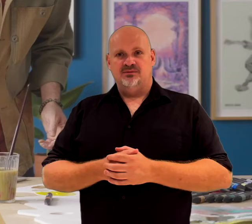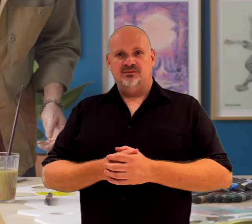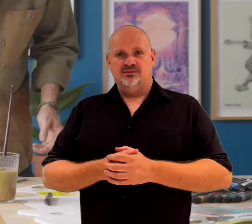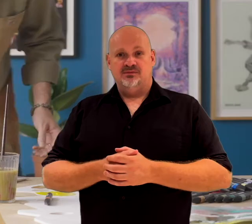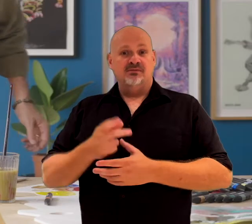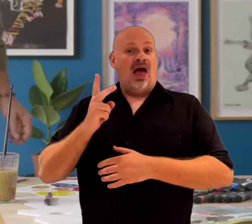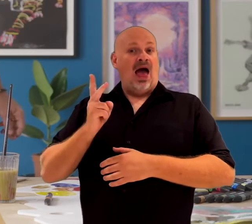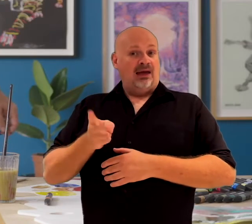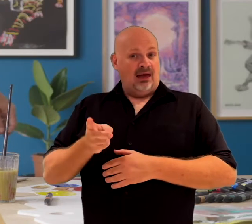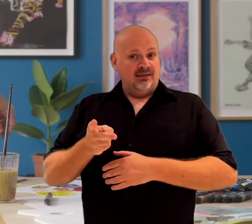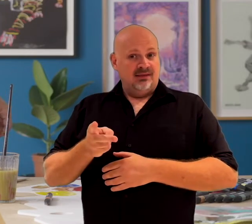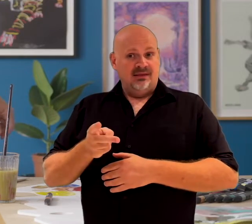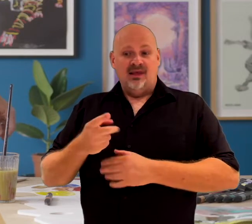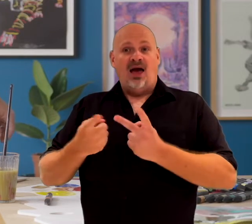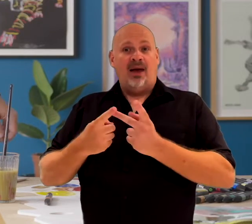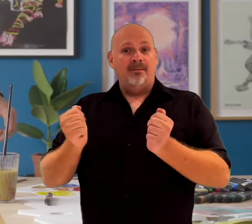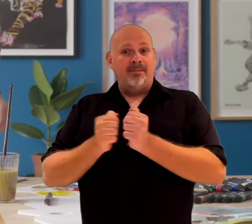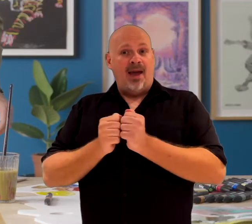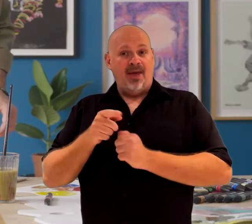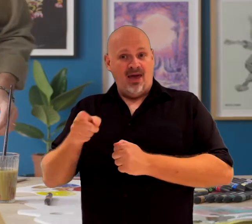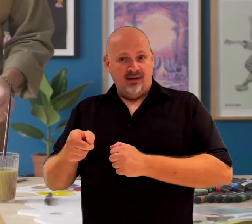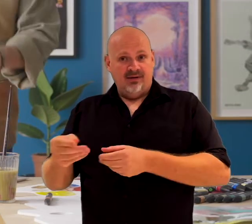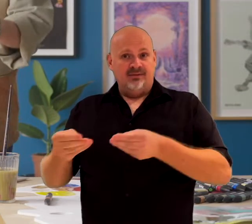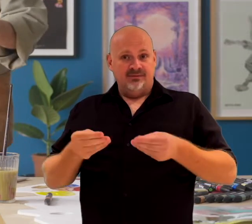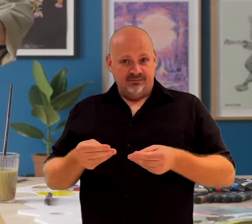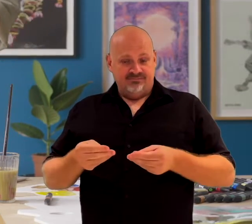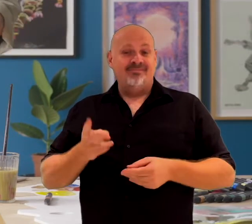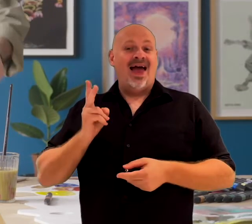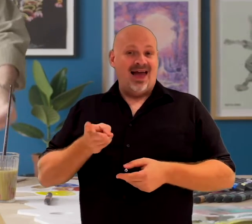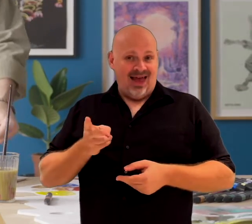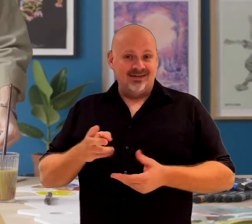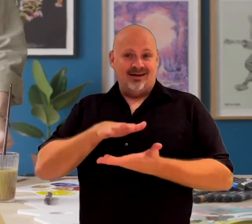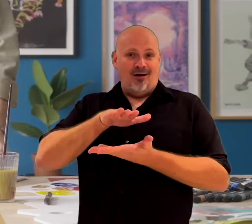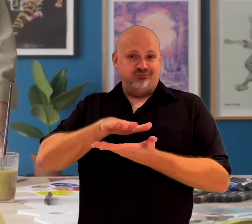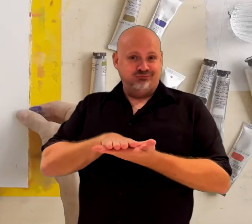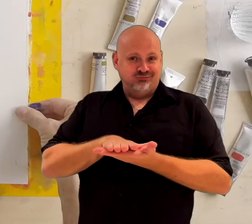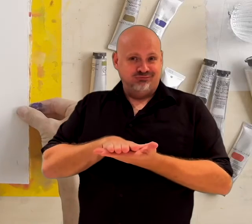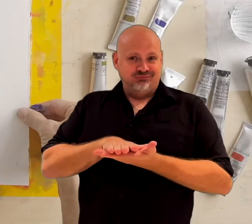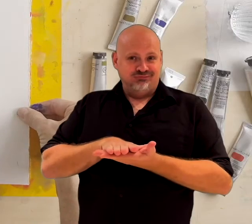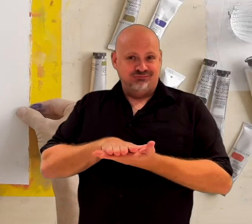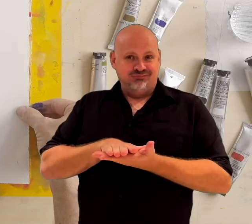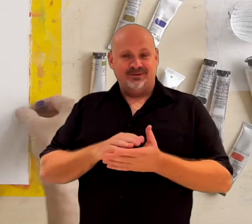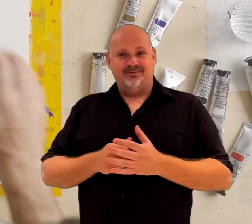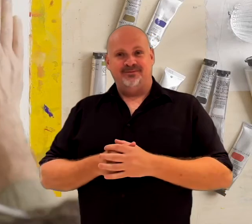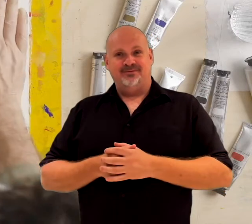Okay, and then again we take another piece of paper and we do it again.